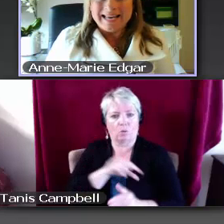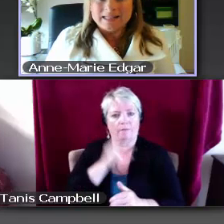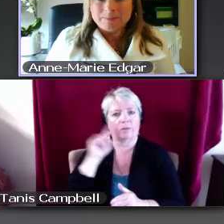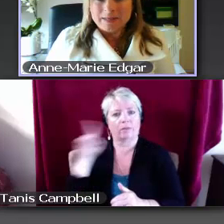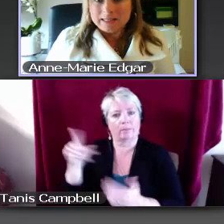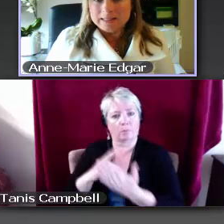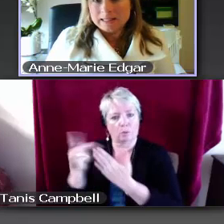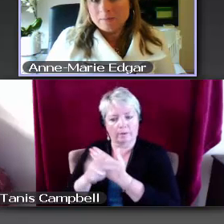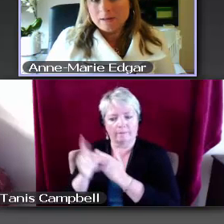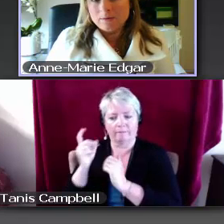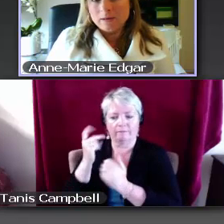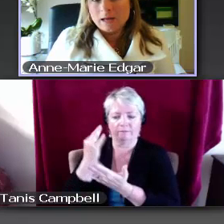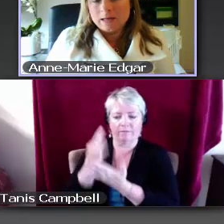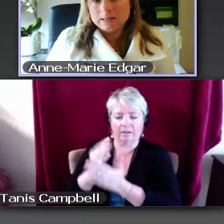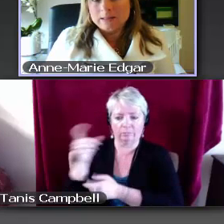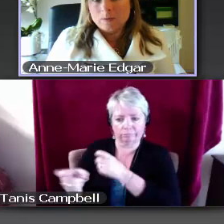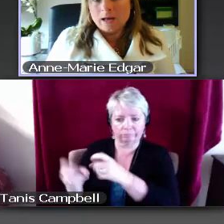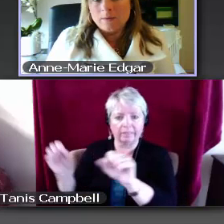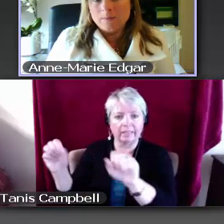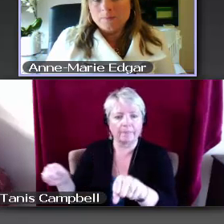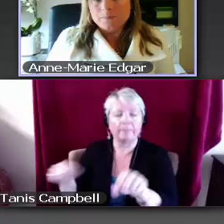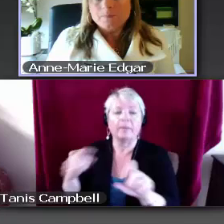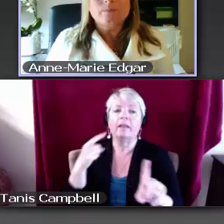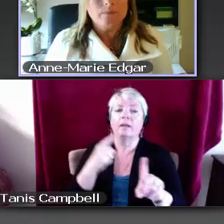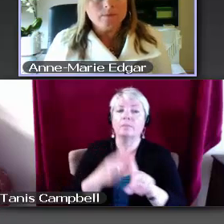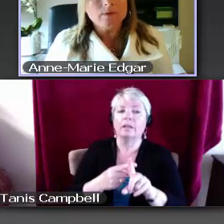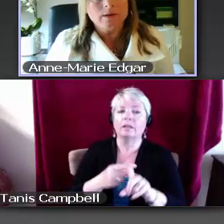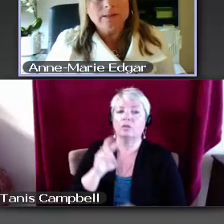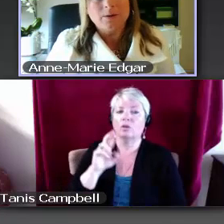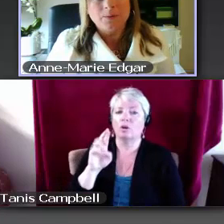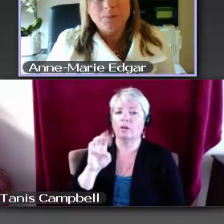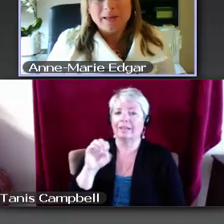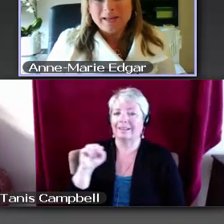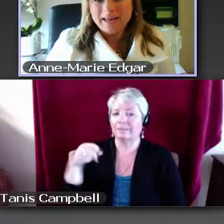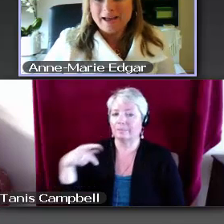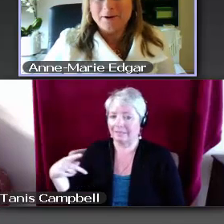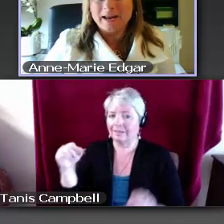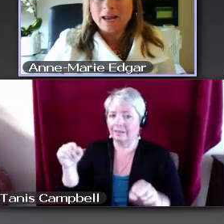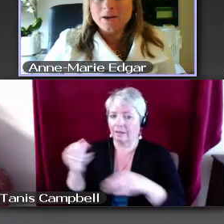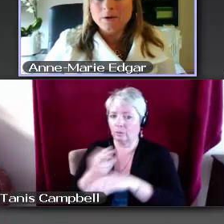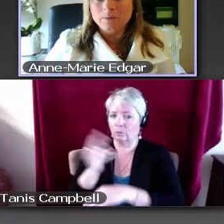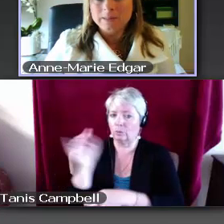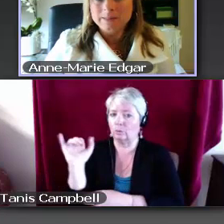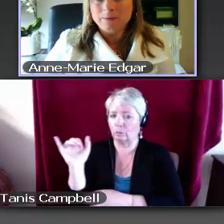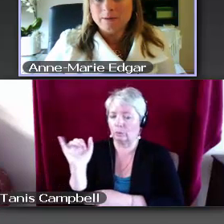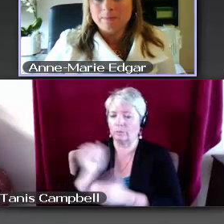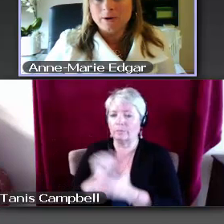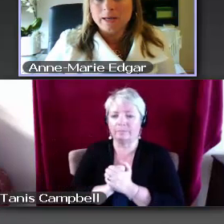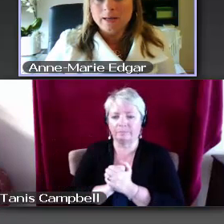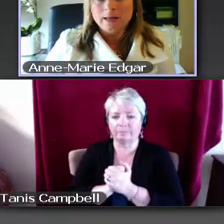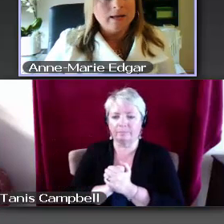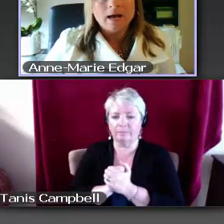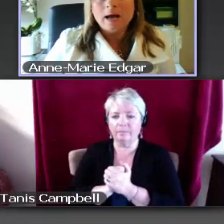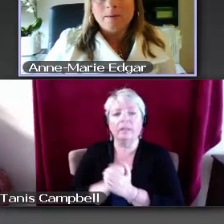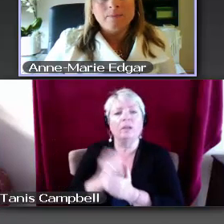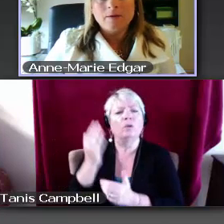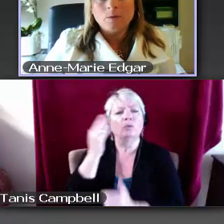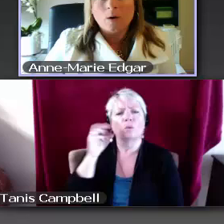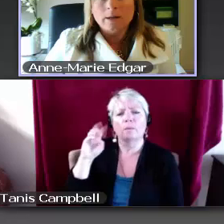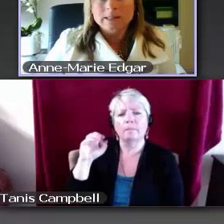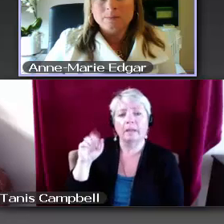Our ESPs can be utilized as well. So yeah, great. And you can always speak with Mary